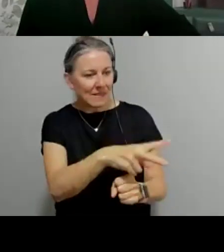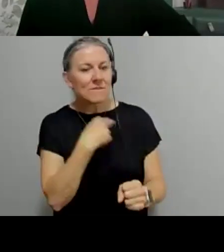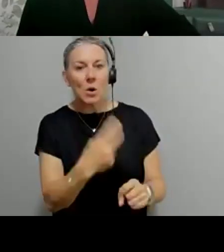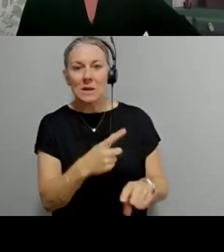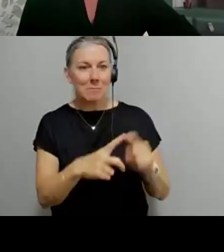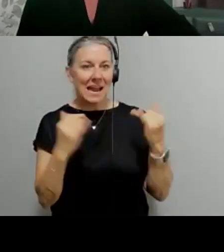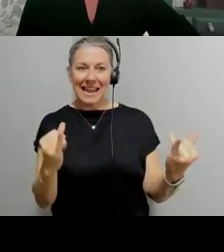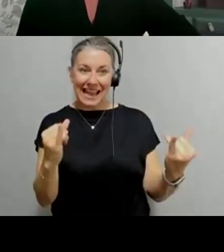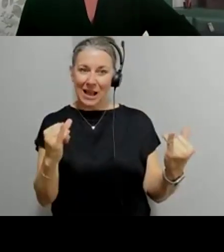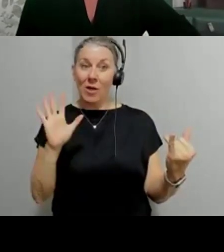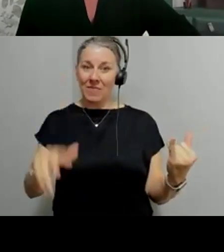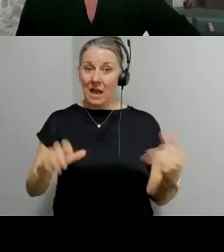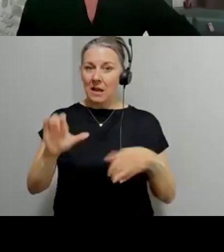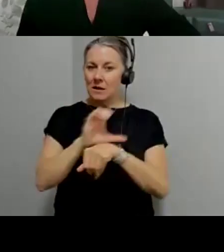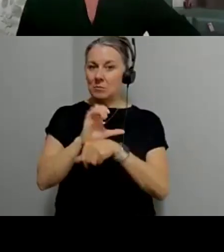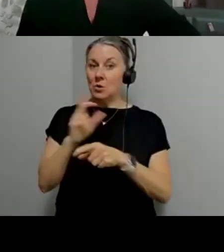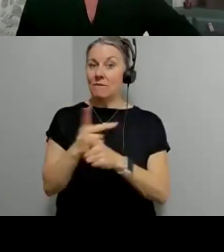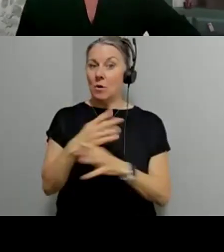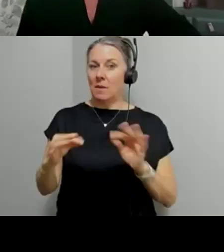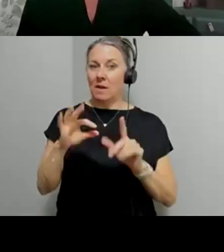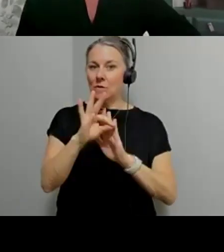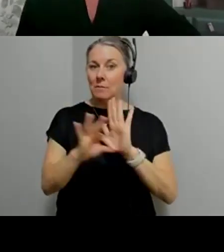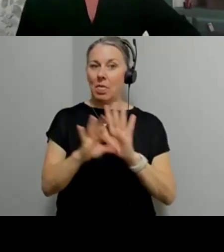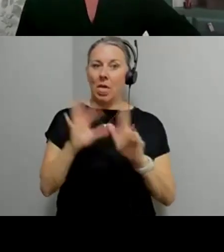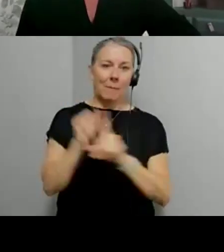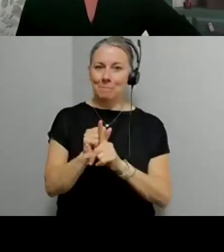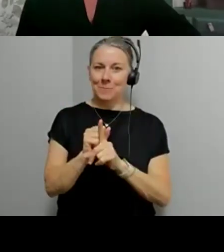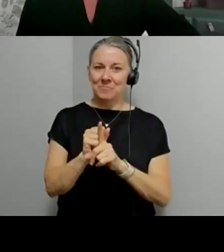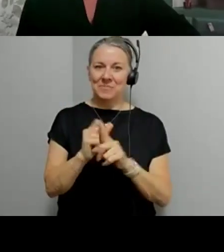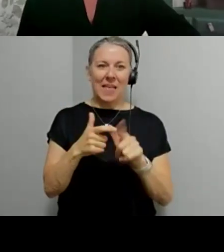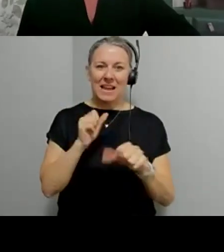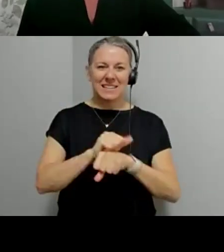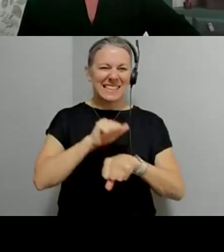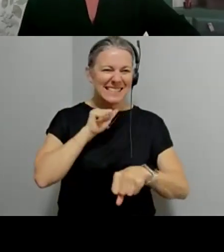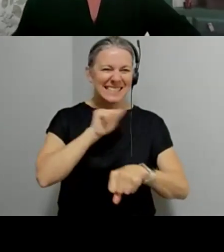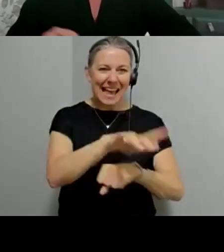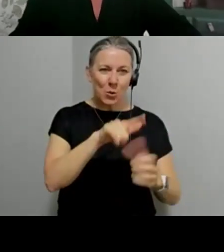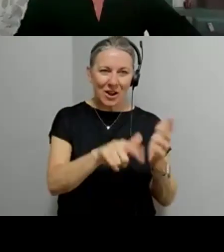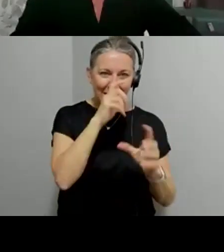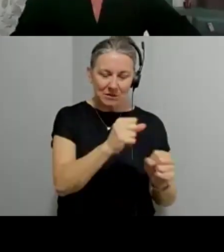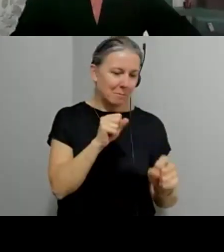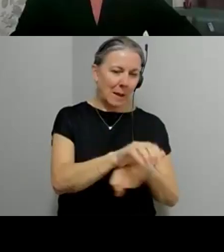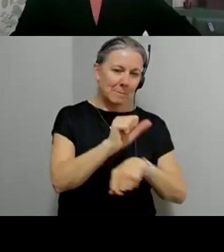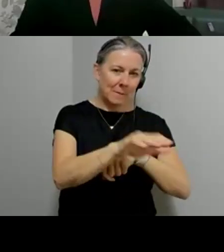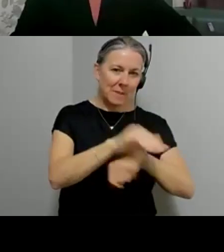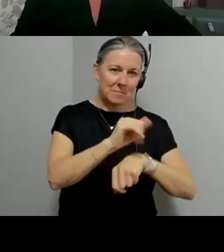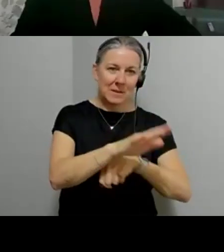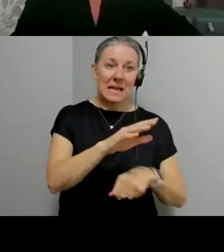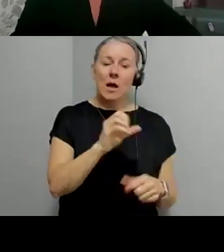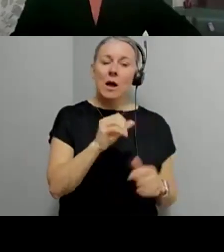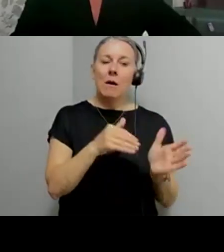the algorithm catches you and you get into a bubble as well. And that's why it's important. I'm going to pick up a book, because that, at